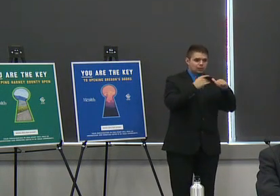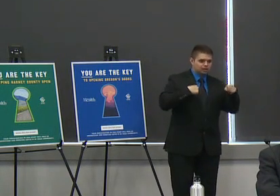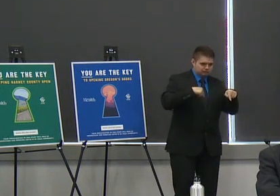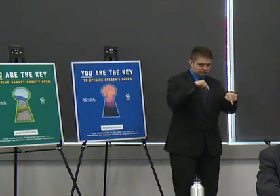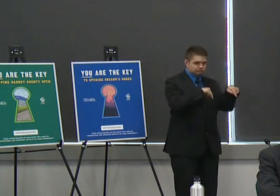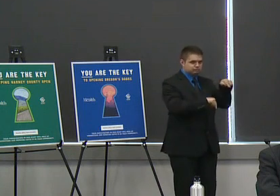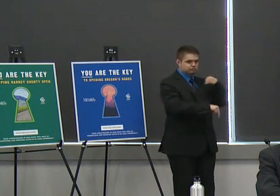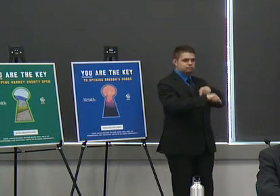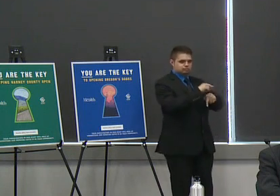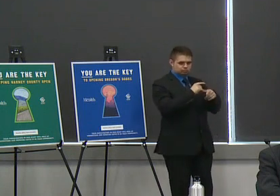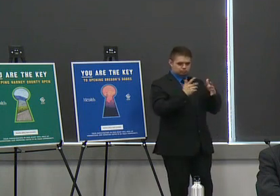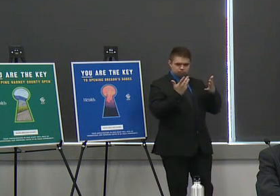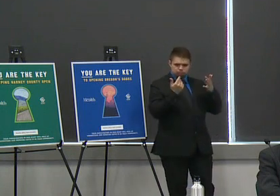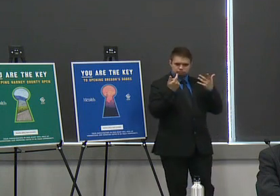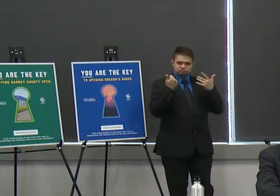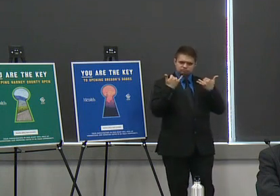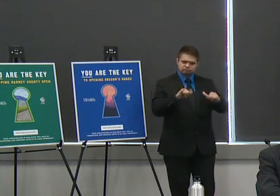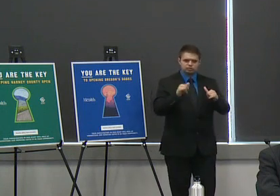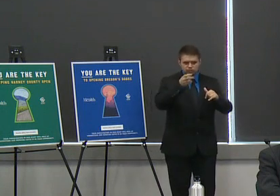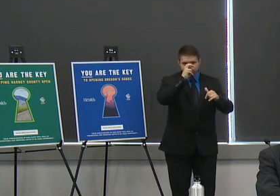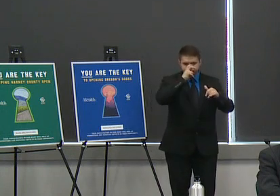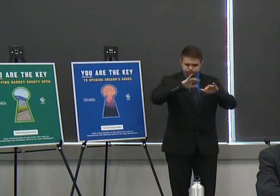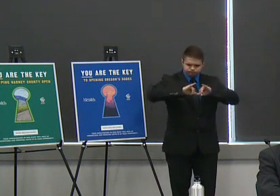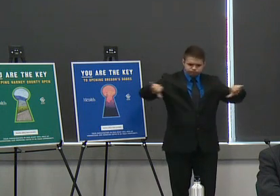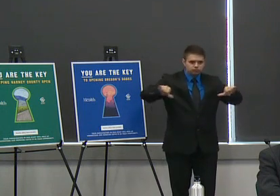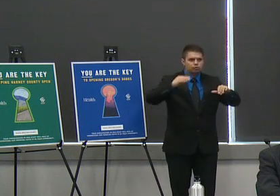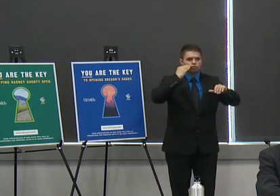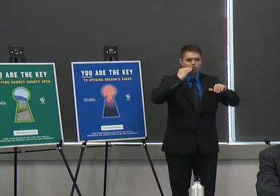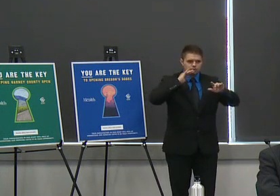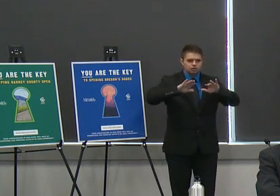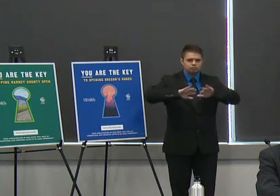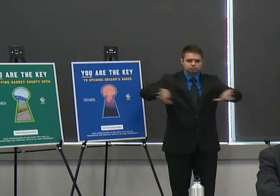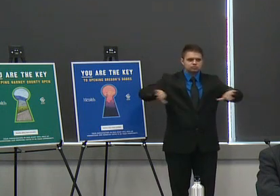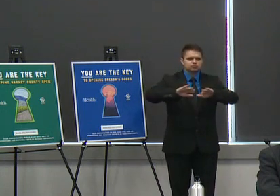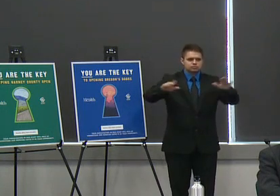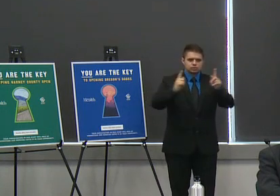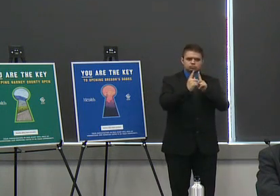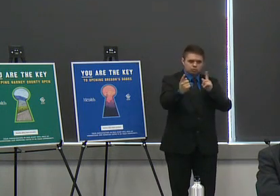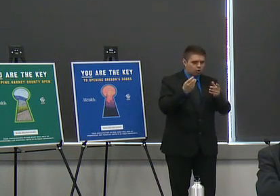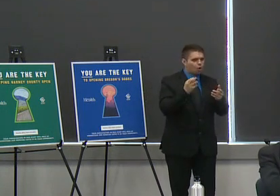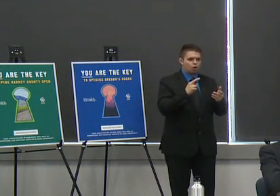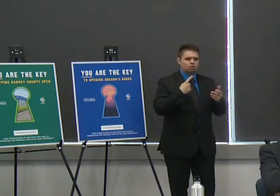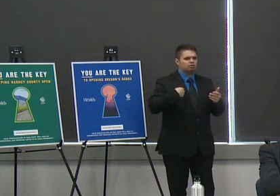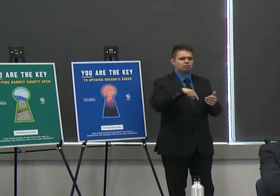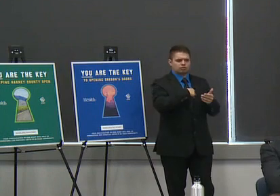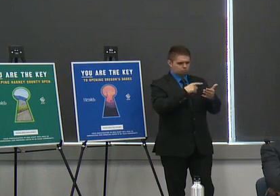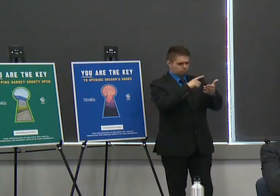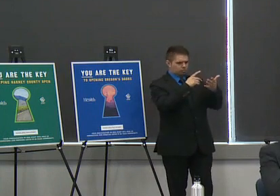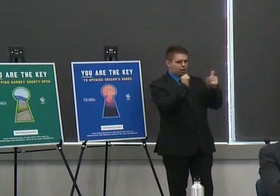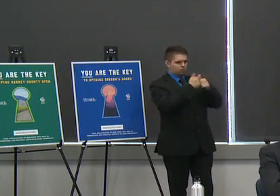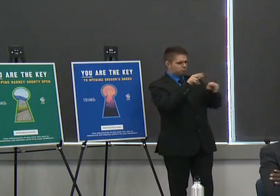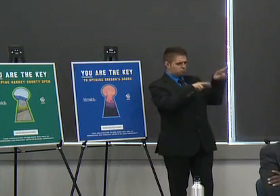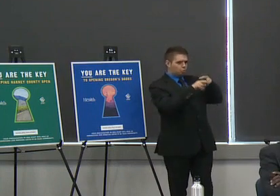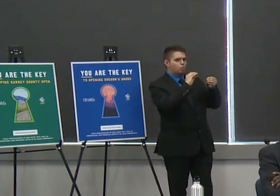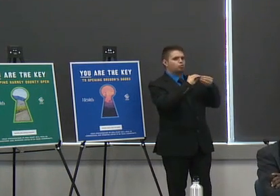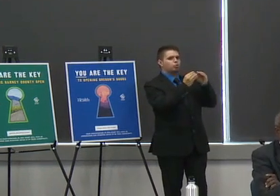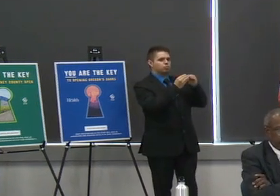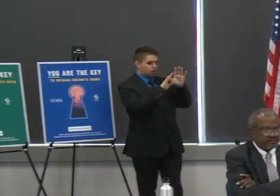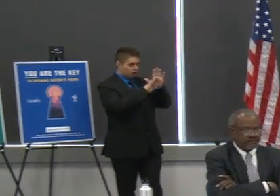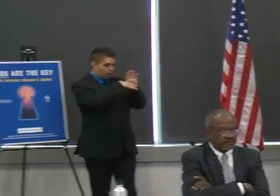measures uh to maybe where we are now um if you see a certain percentage of cases fighting again